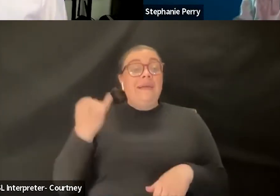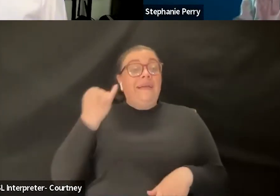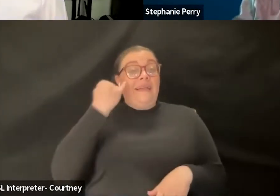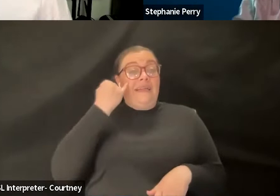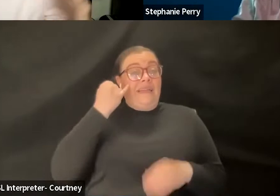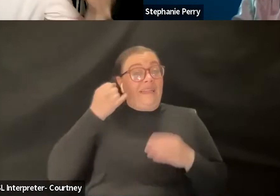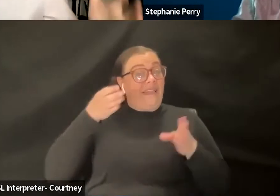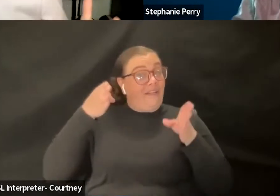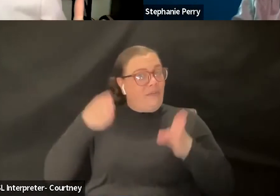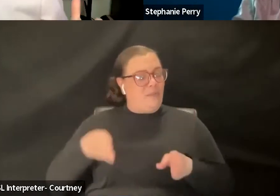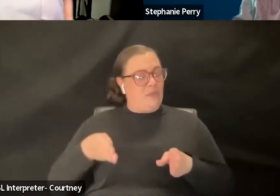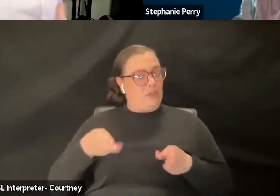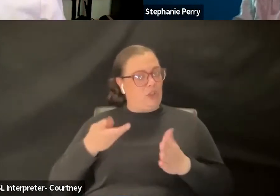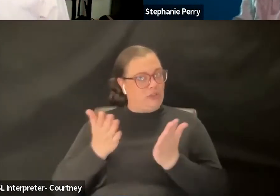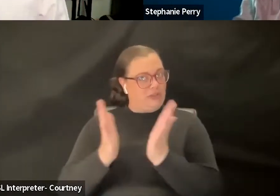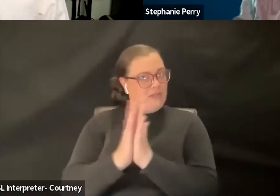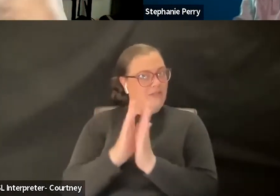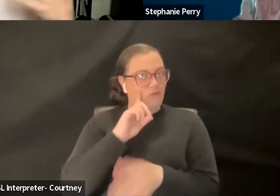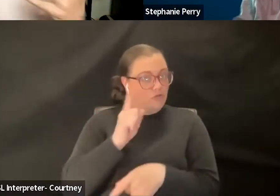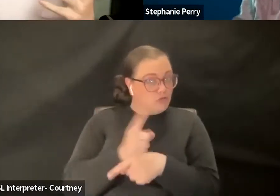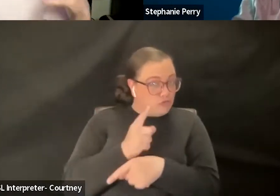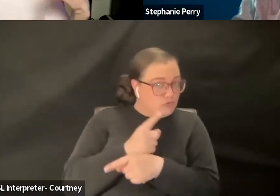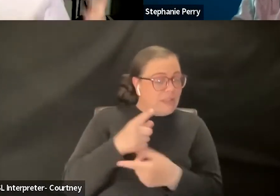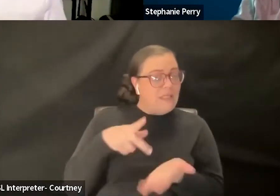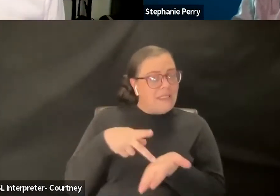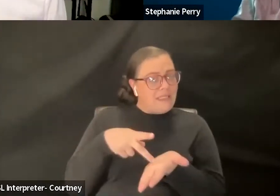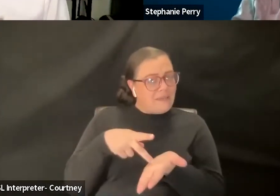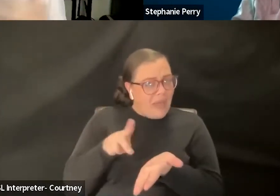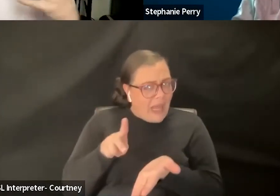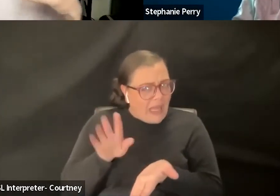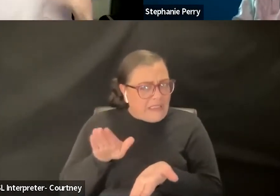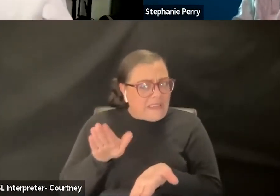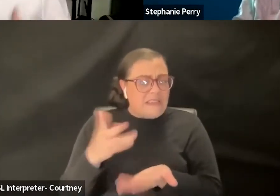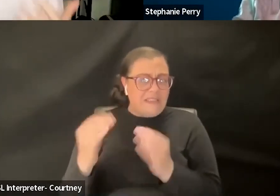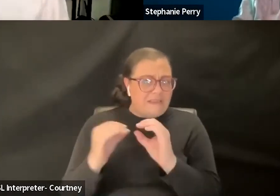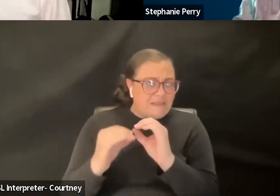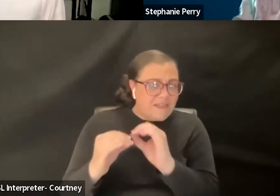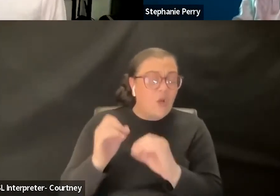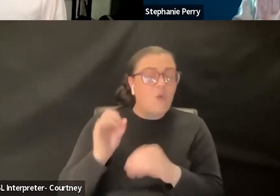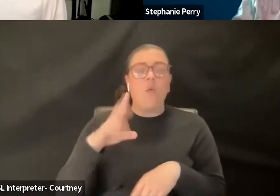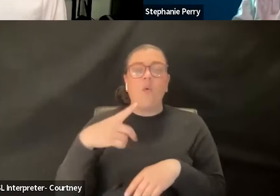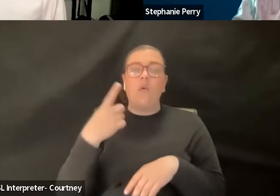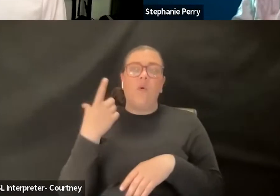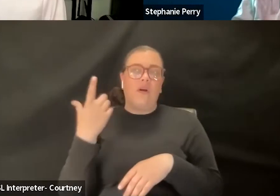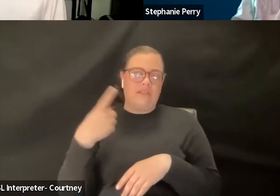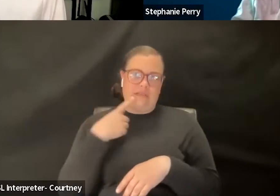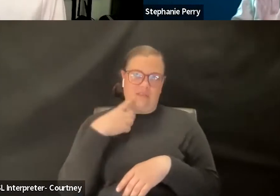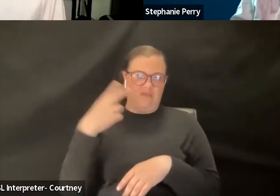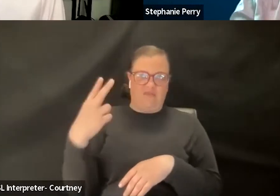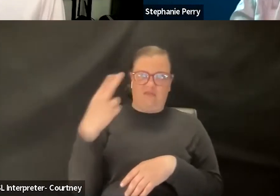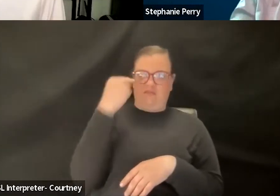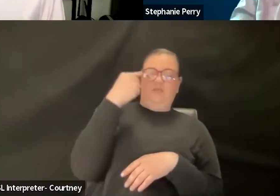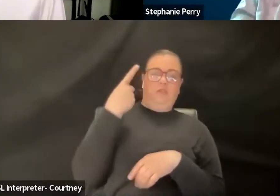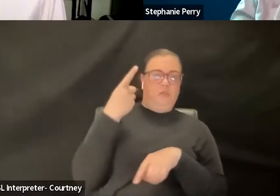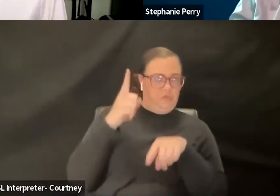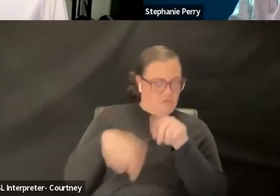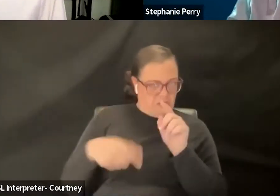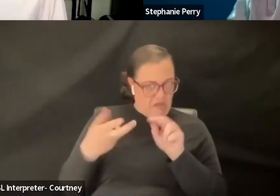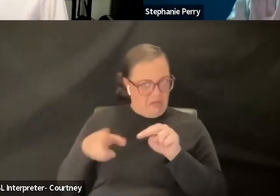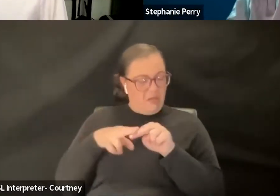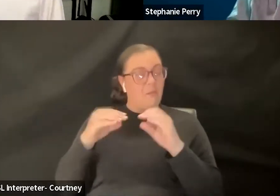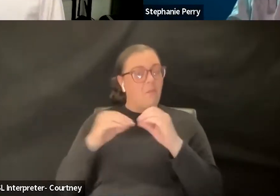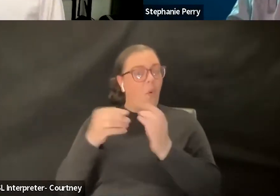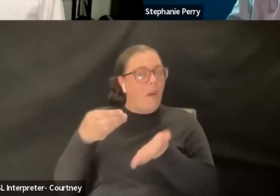correct compensation by the production company or told that they're not entitled to any further monies under the agreement? Yeah. We